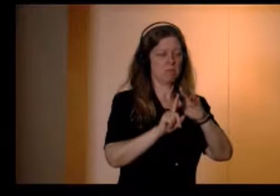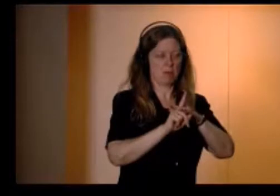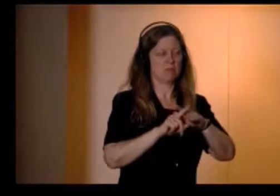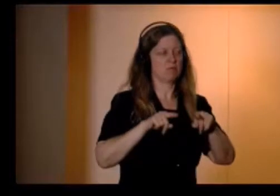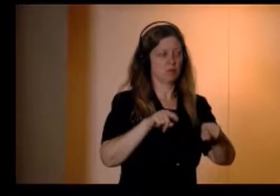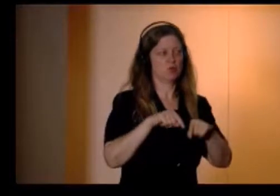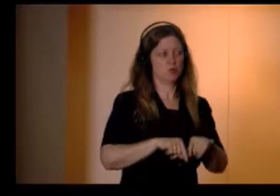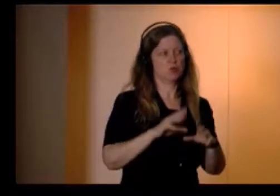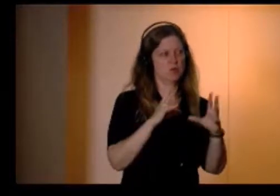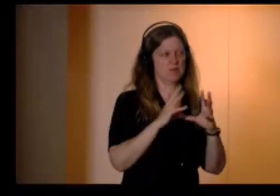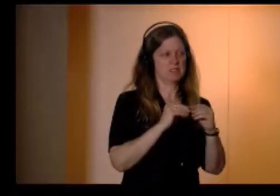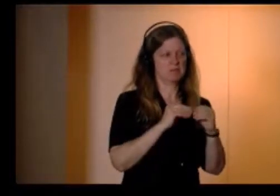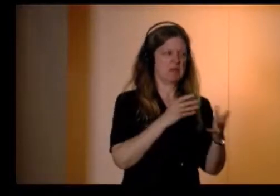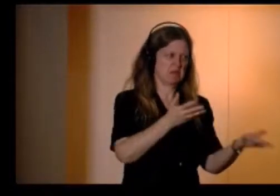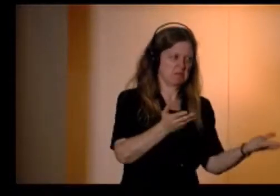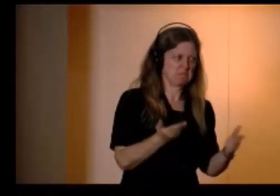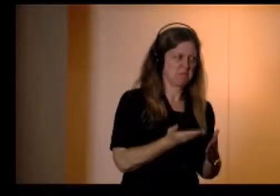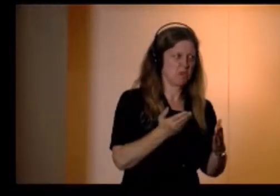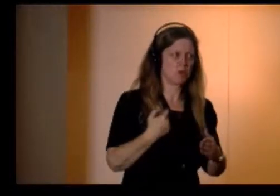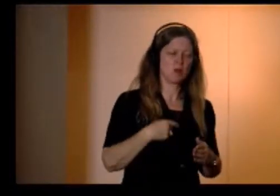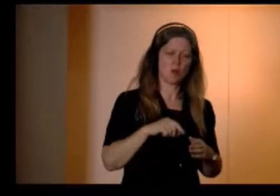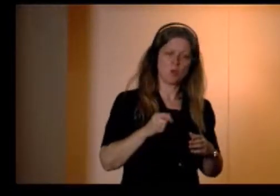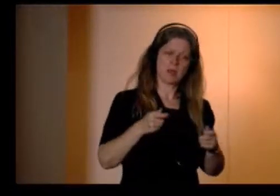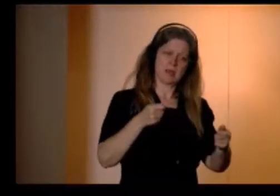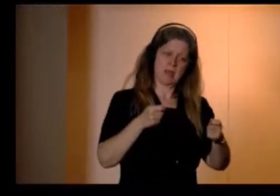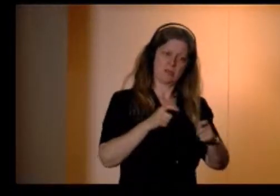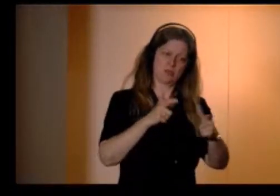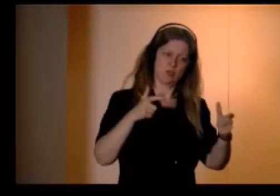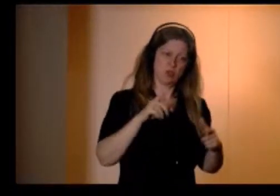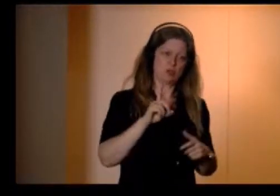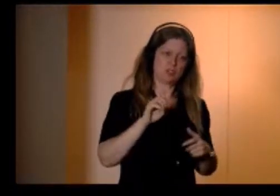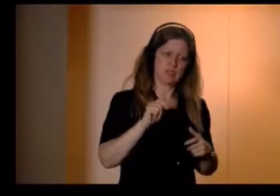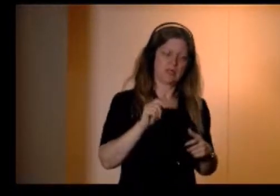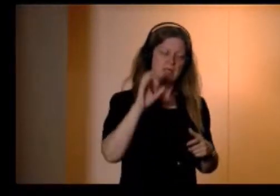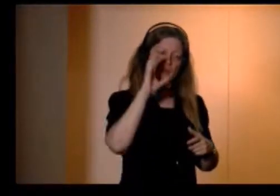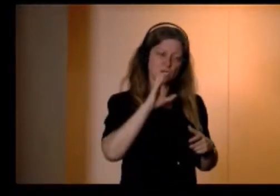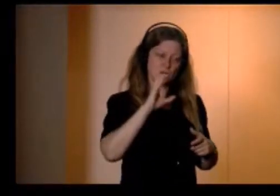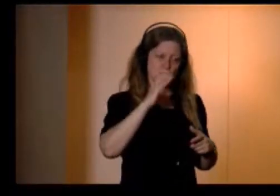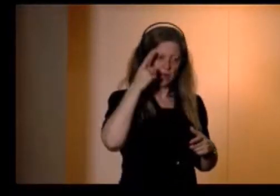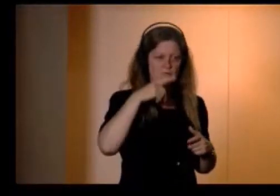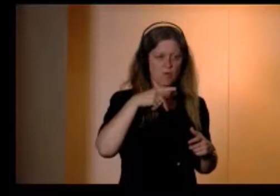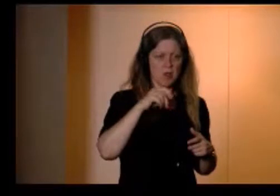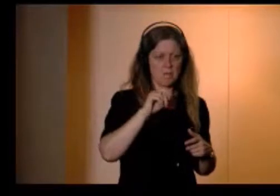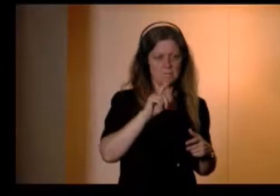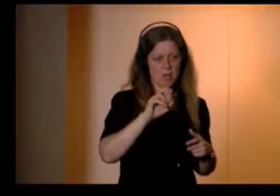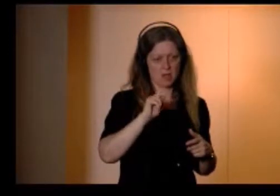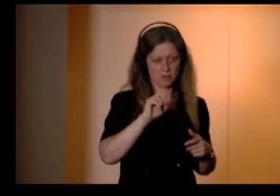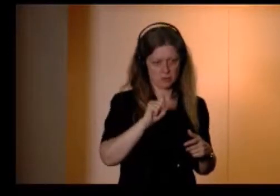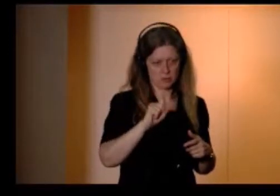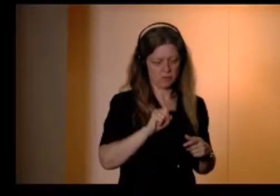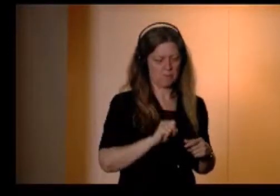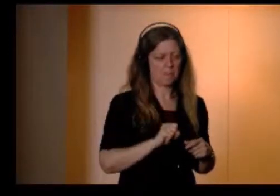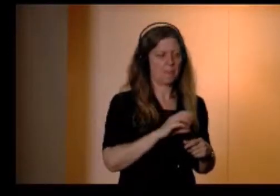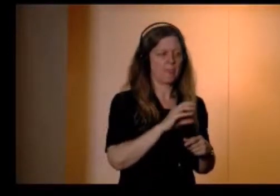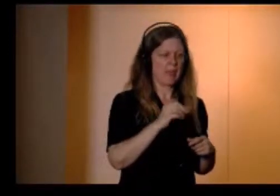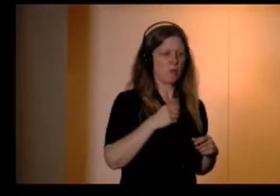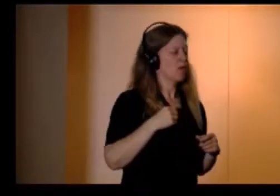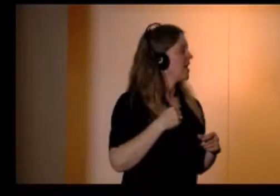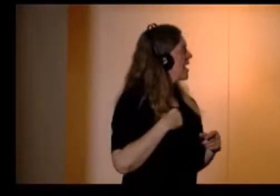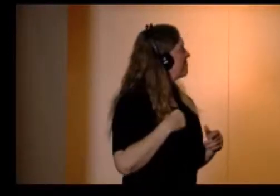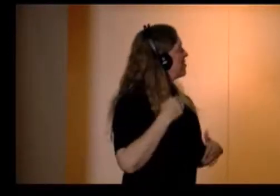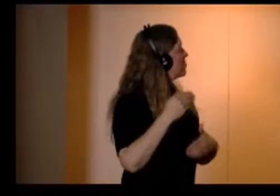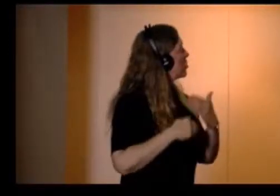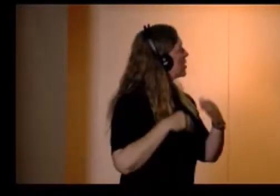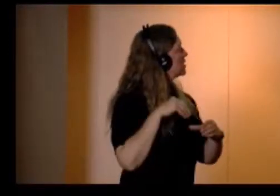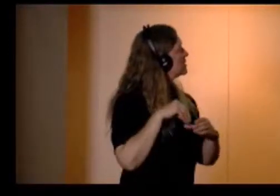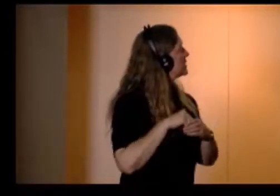that we can deal with large data, where we can search for patterns in there. And then we have this progress in bioinspired engineering that